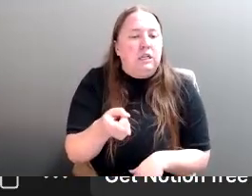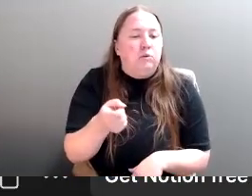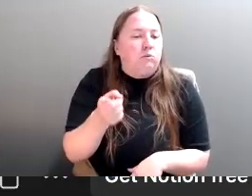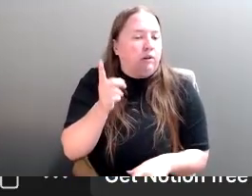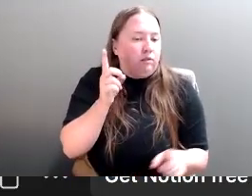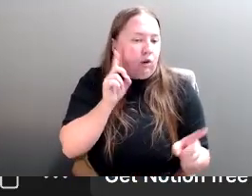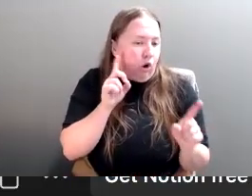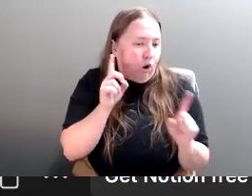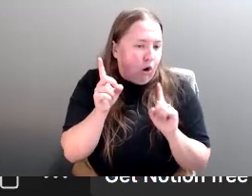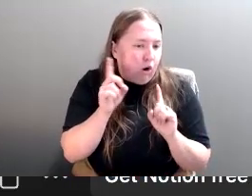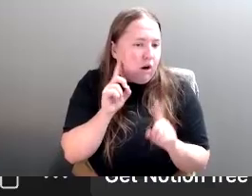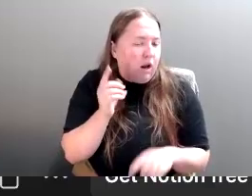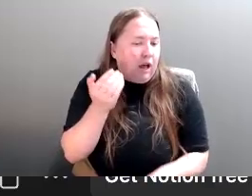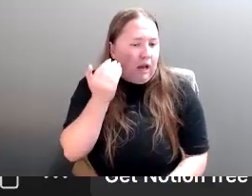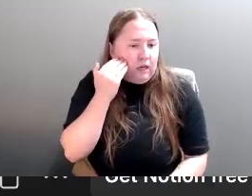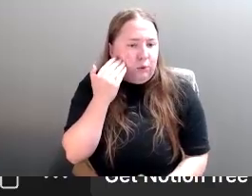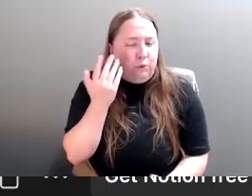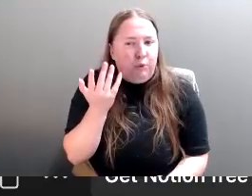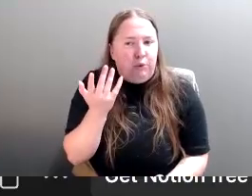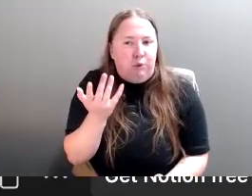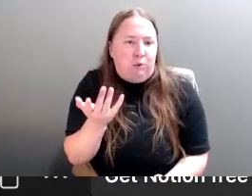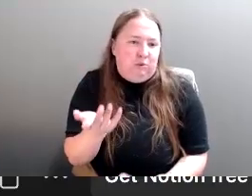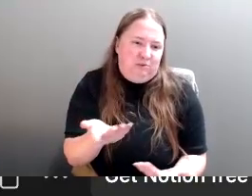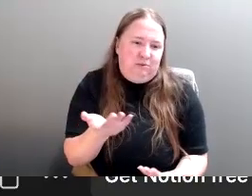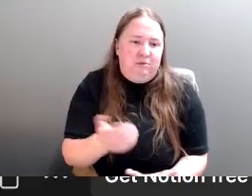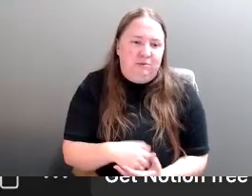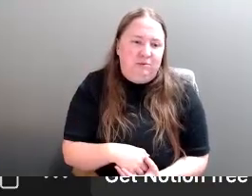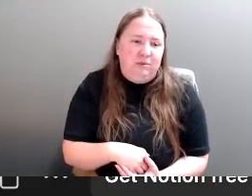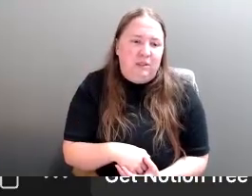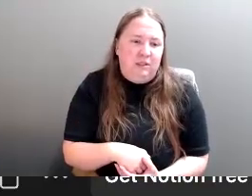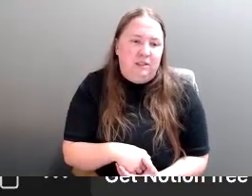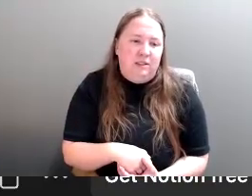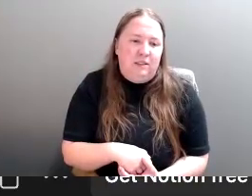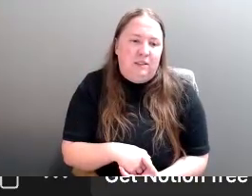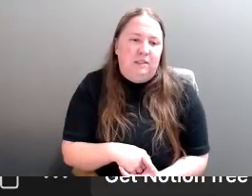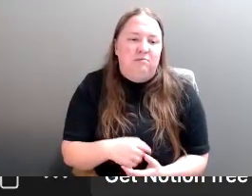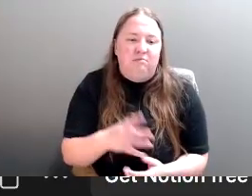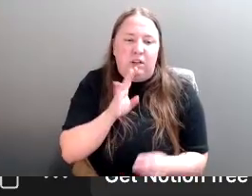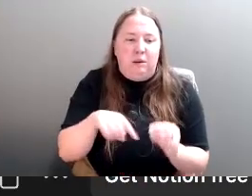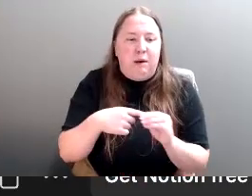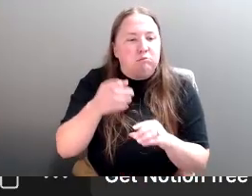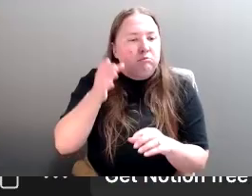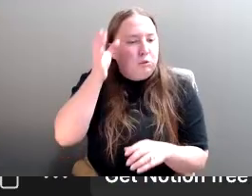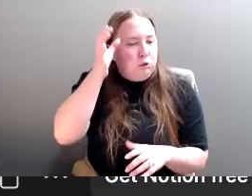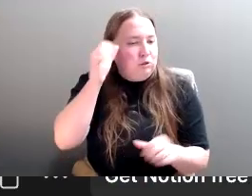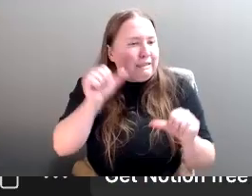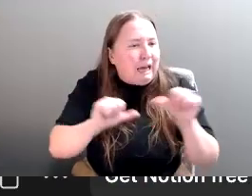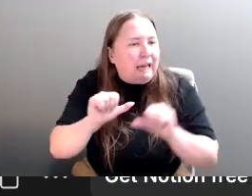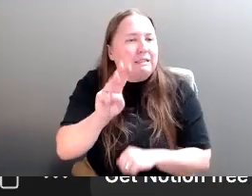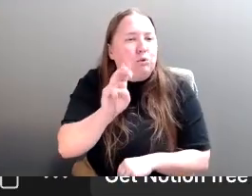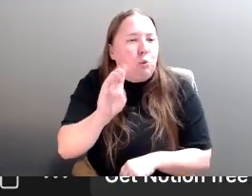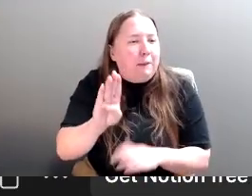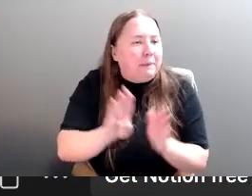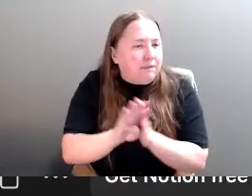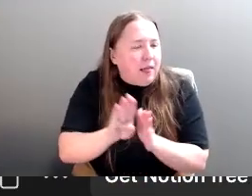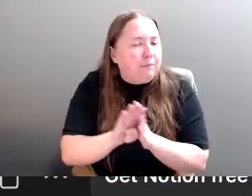heard and I know this is like, thematic, right? To like, we're mhm. talking about, computer science or like, web development and stuff like that.